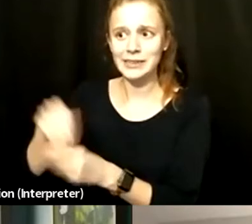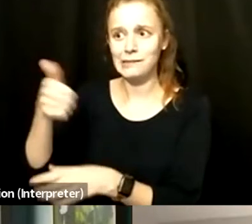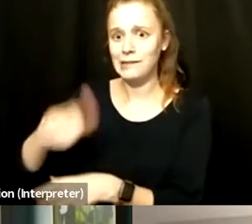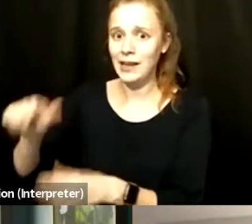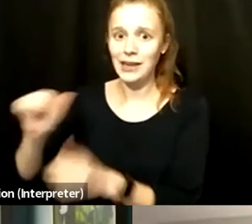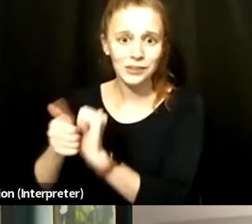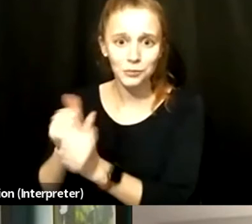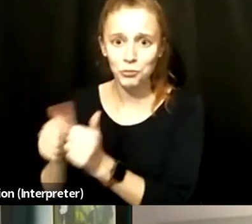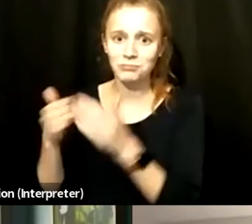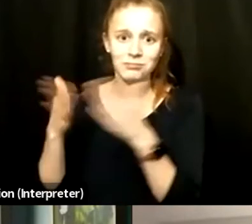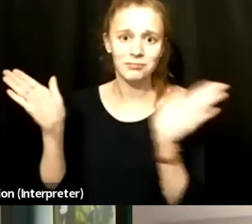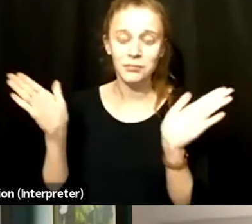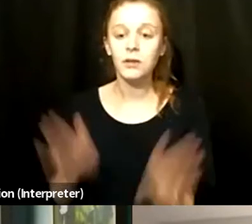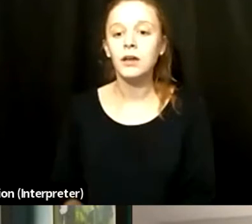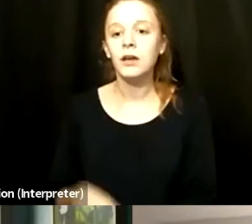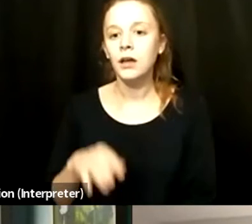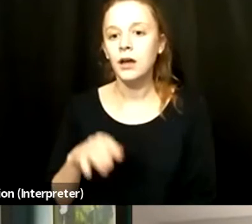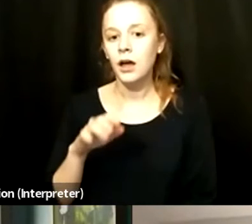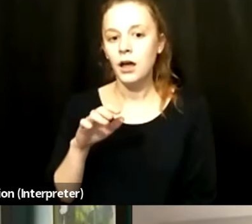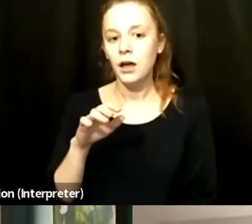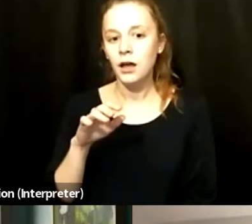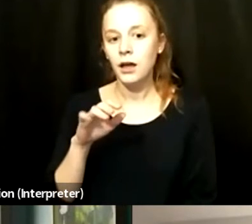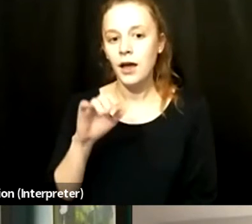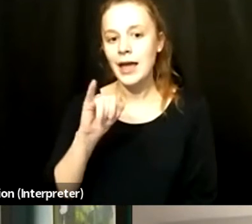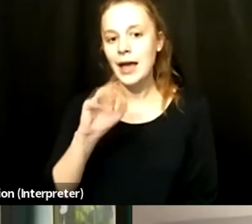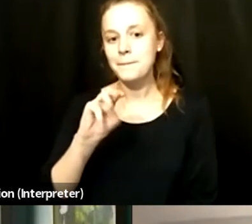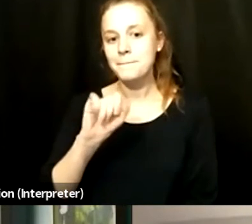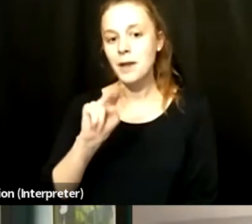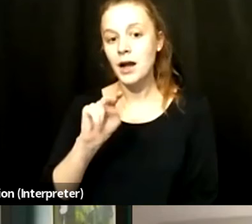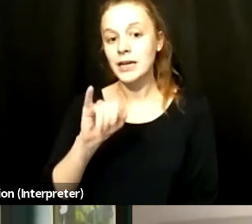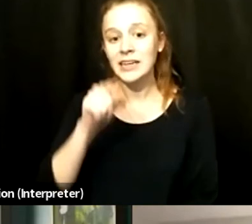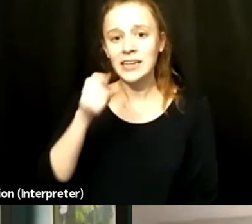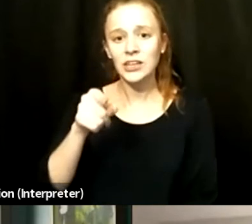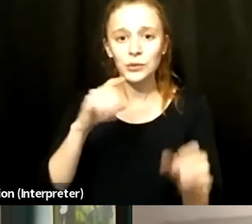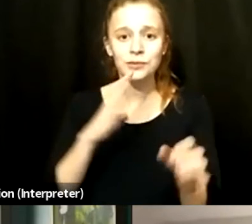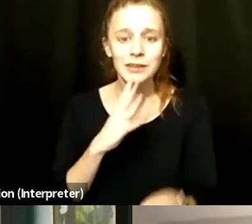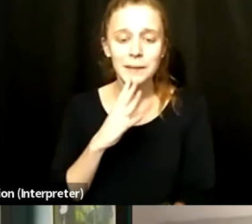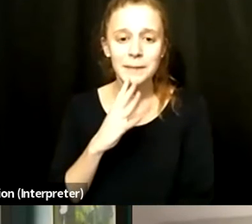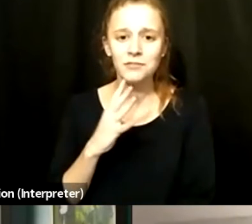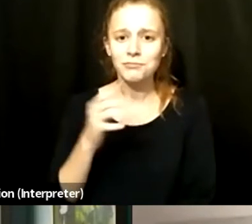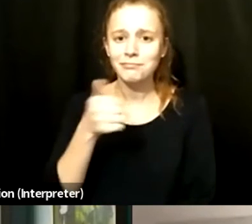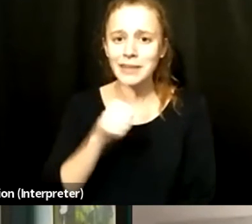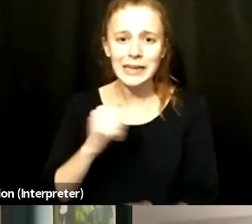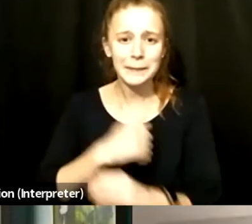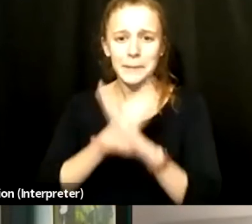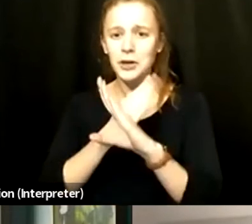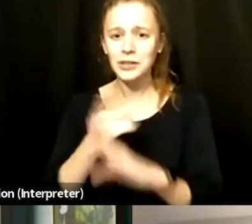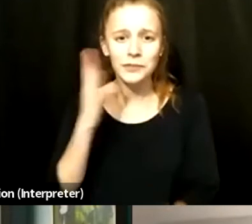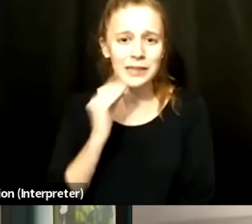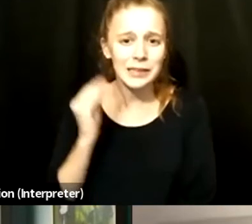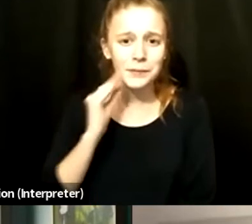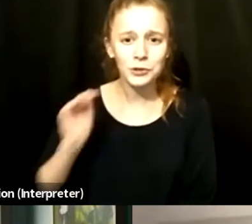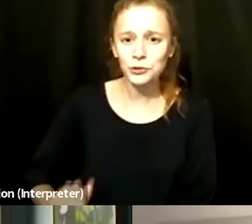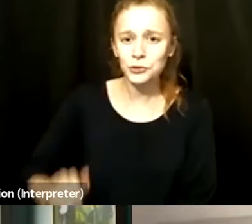Imani, can you speak to maybe some barriers you've had growing up with a disability and as an adult having a disability, barriers you've had to physical